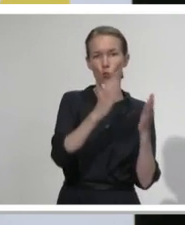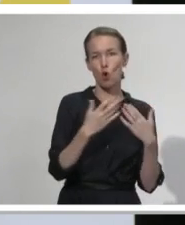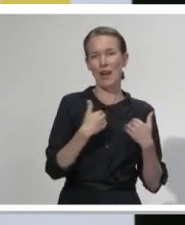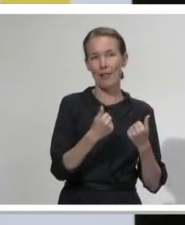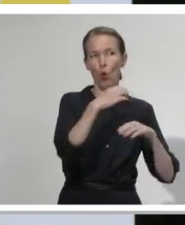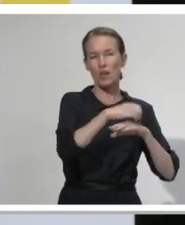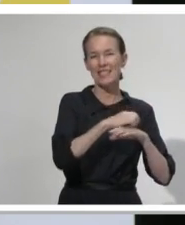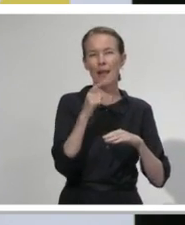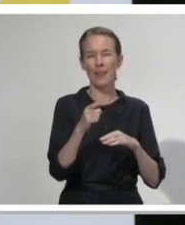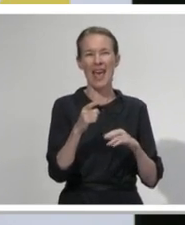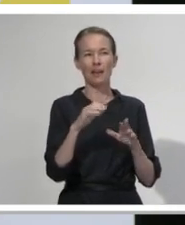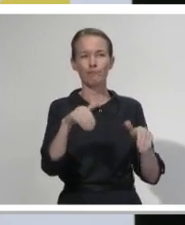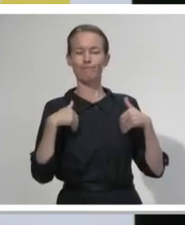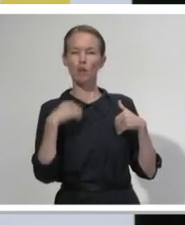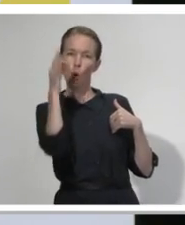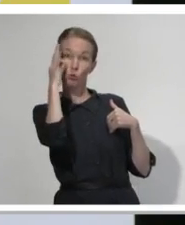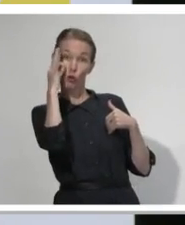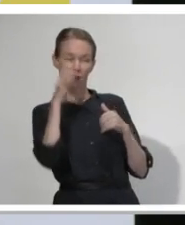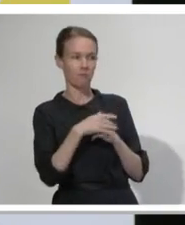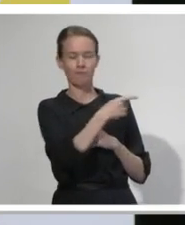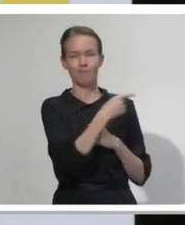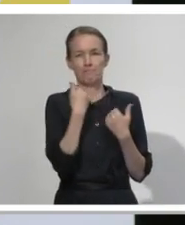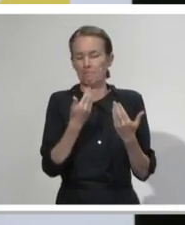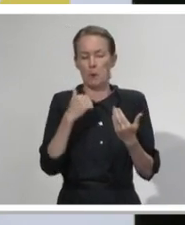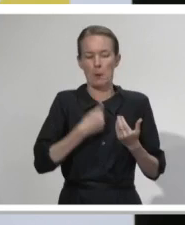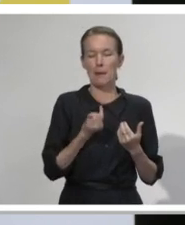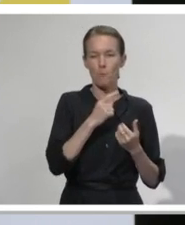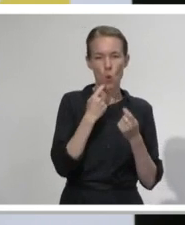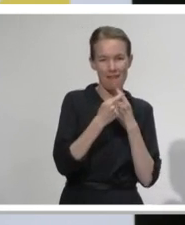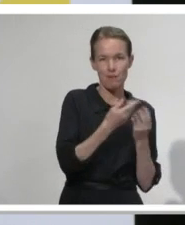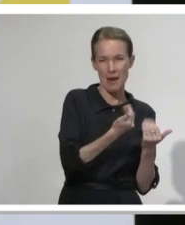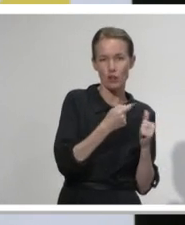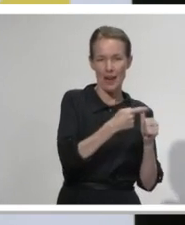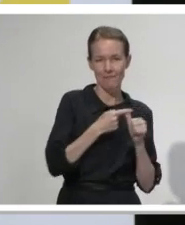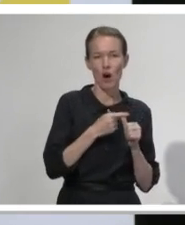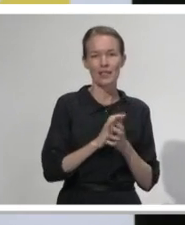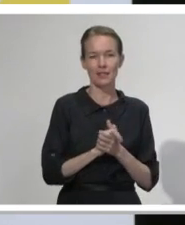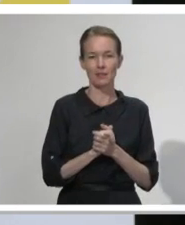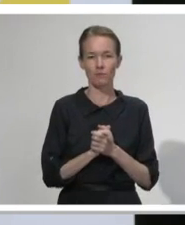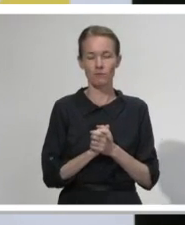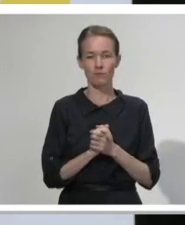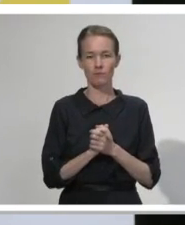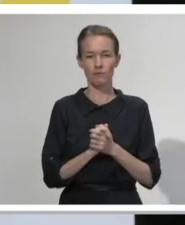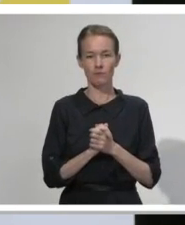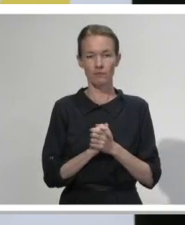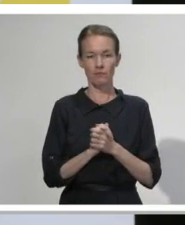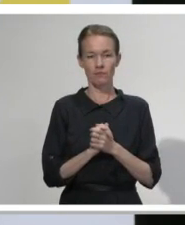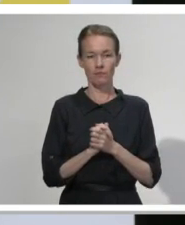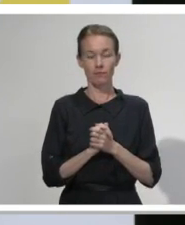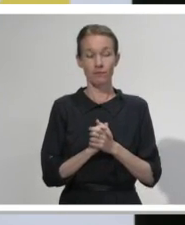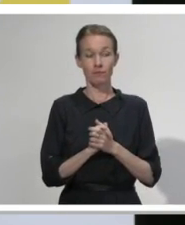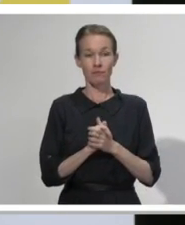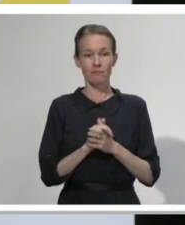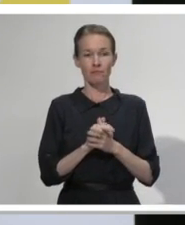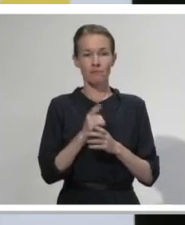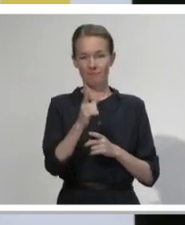an inquiry into the origins of COVID-19 and whose response to it? Oh, look, I think like all nations, New Zealand